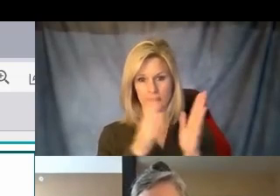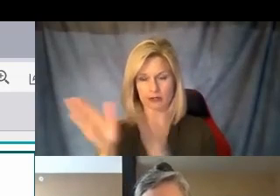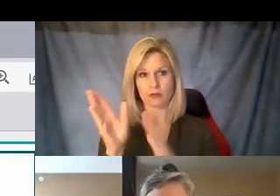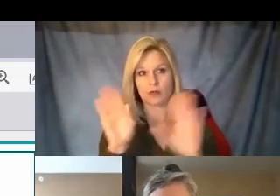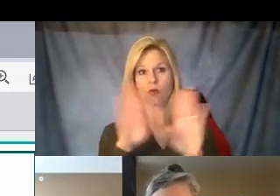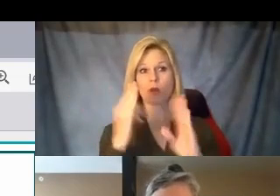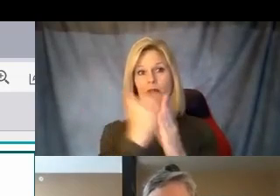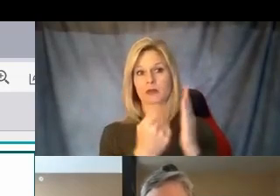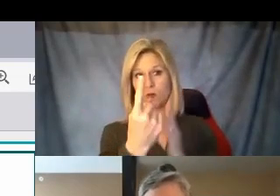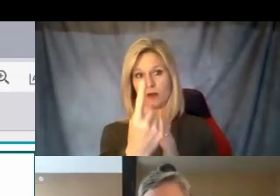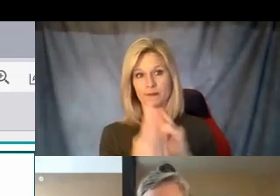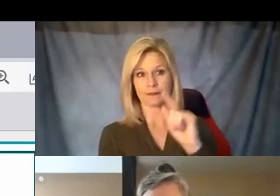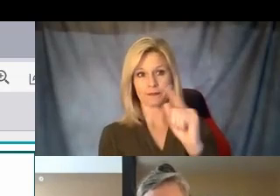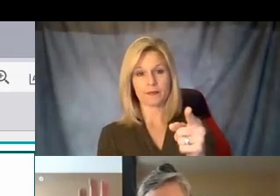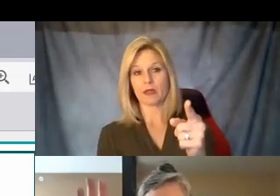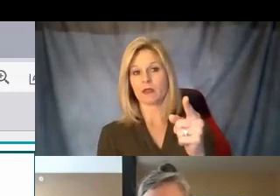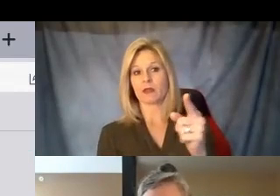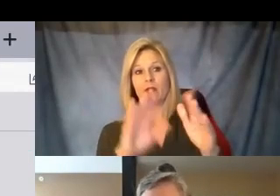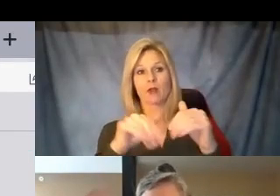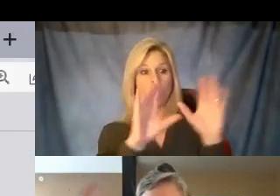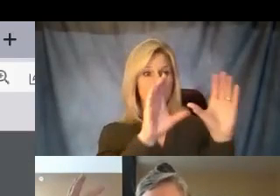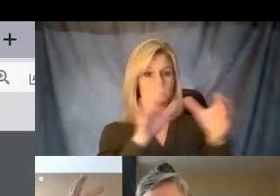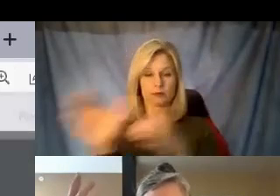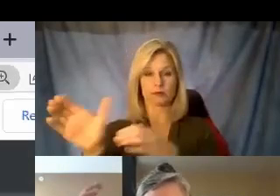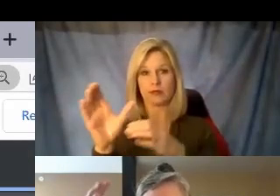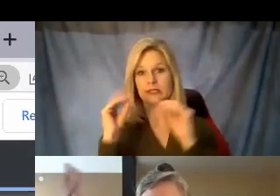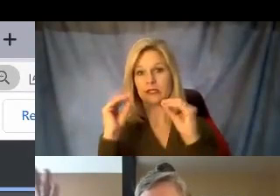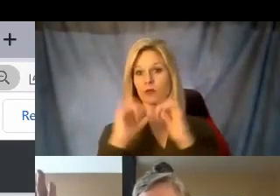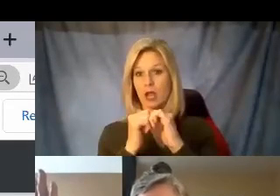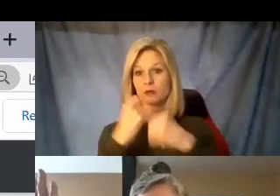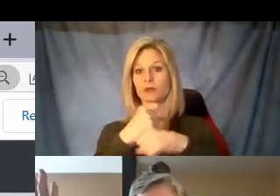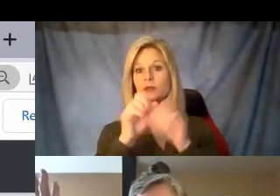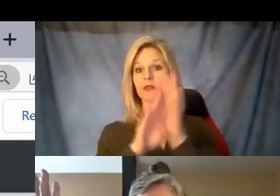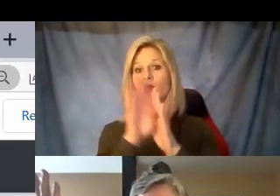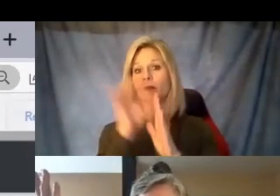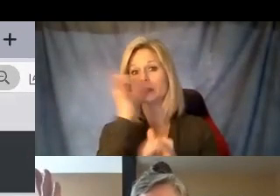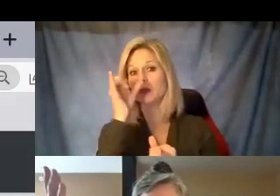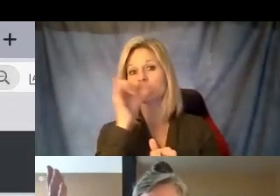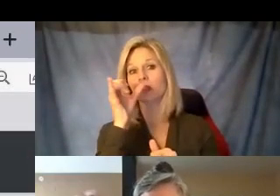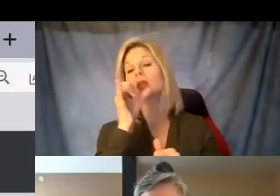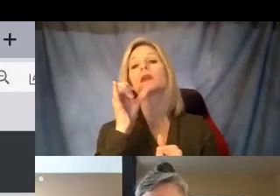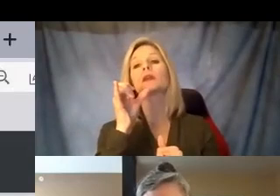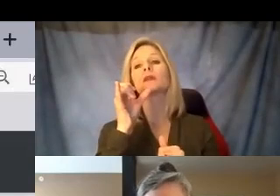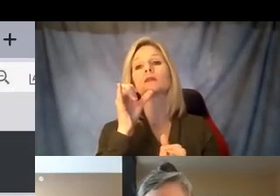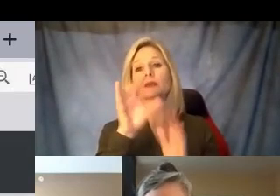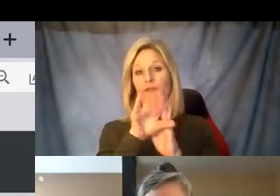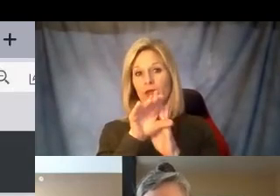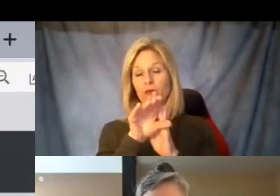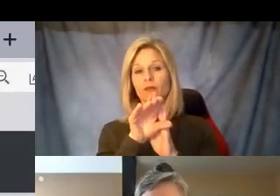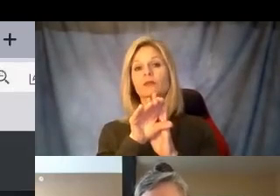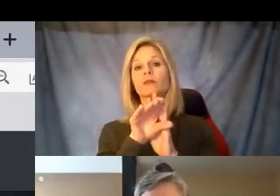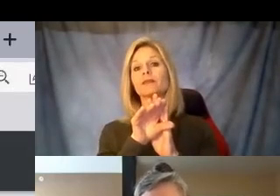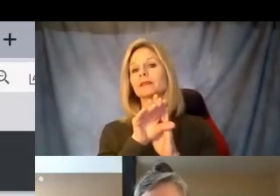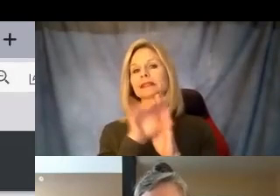1, this whole series teaches you how to make a silly film by taking pictures in Photo Booth. It's a silly app. Go ahead and scroll